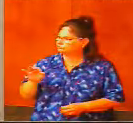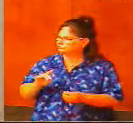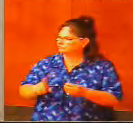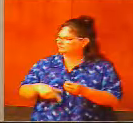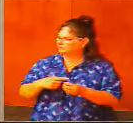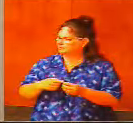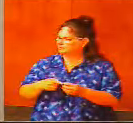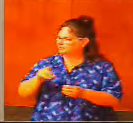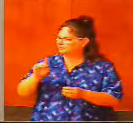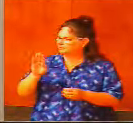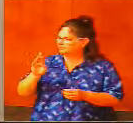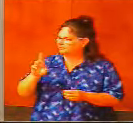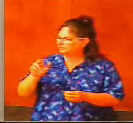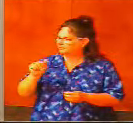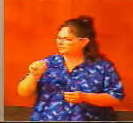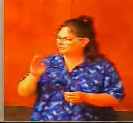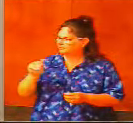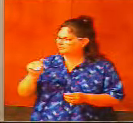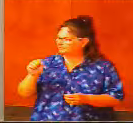about Barabbas?